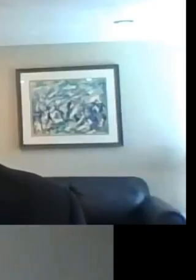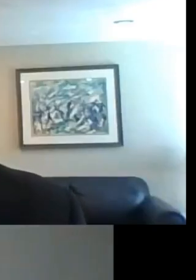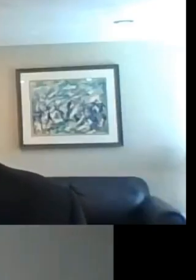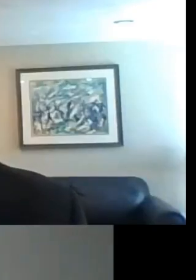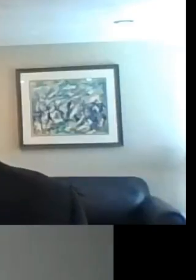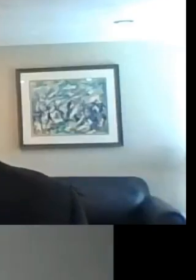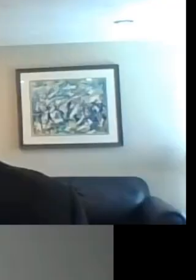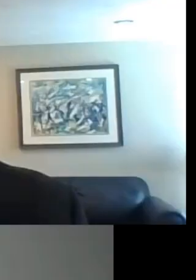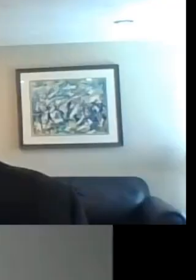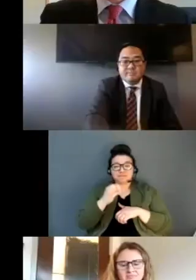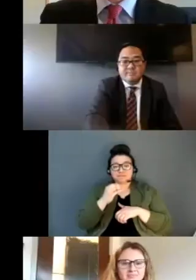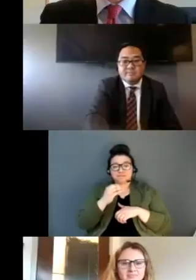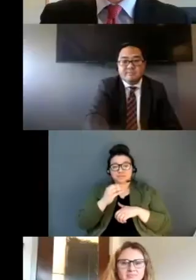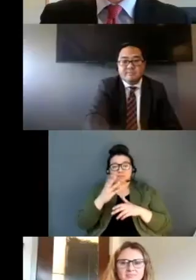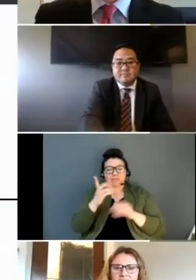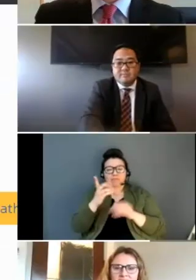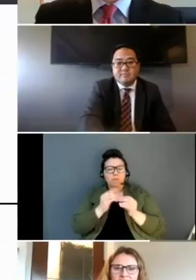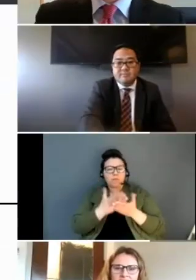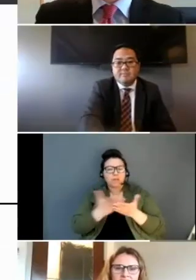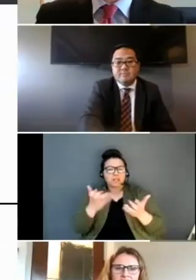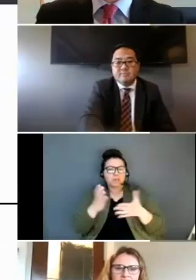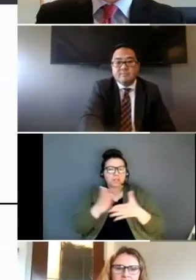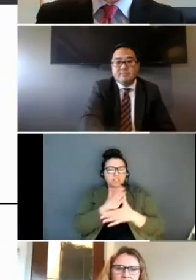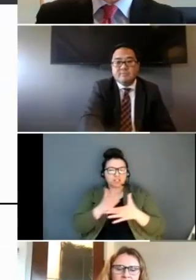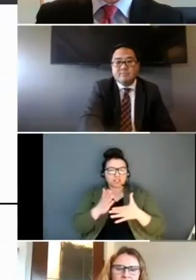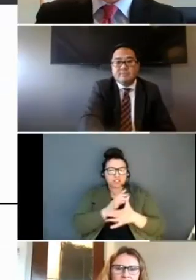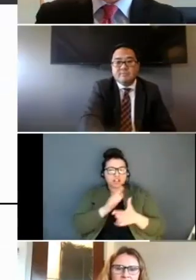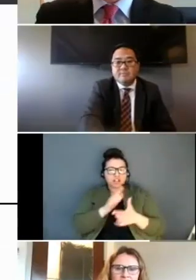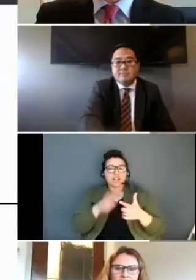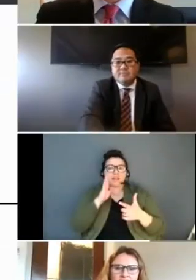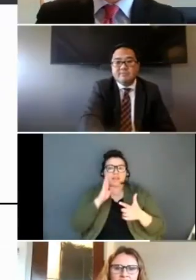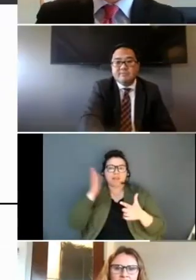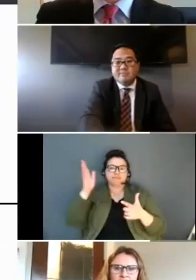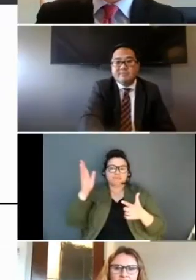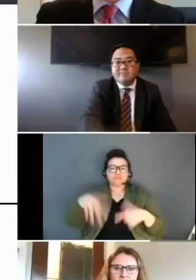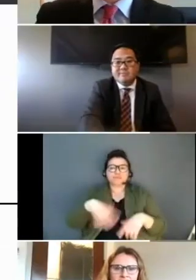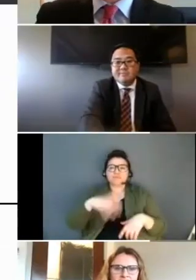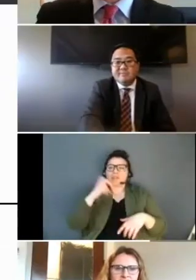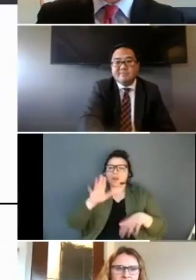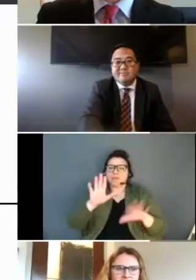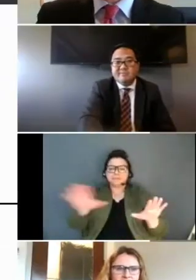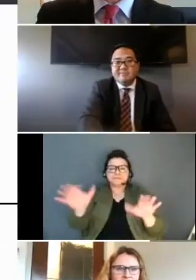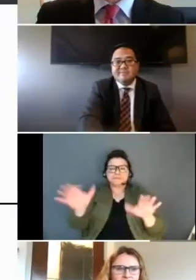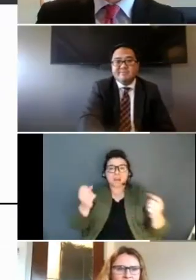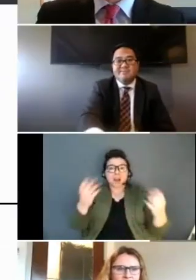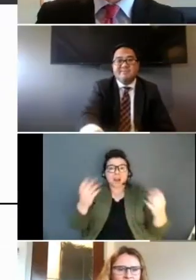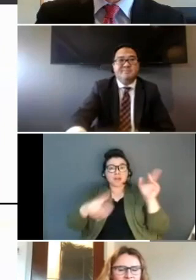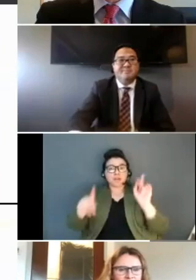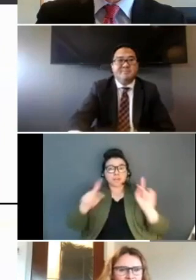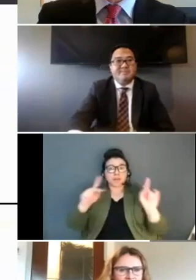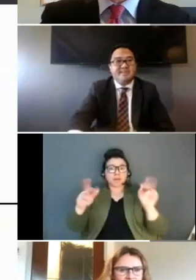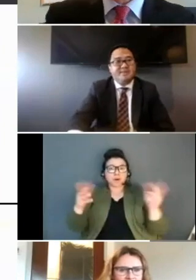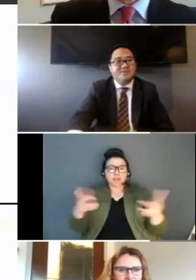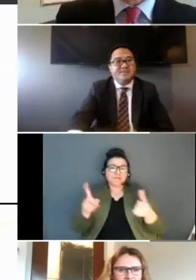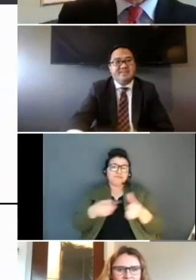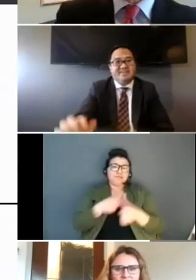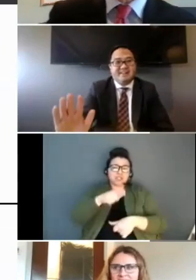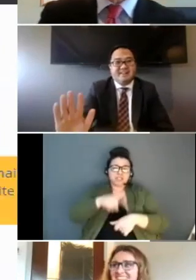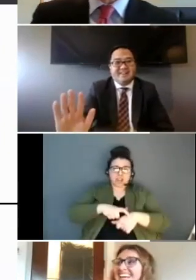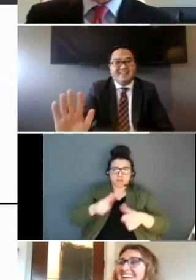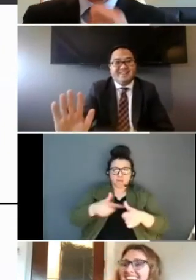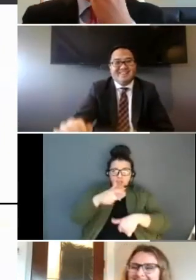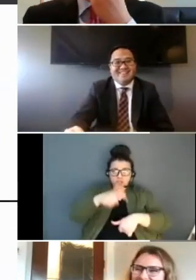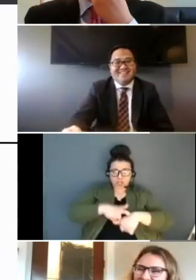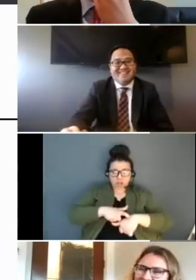bring our guests in, just for those who are new here. How many of you are new? How many teachers and students here are here for the first time? Tell me in the chat, who's new